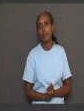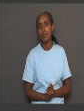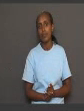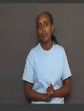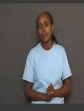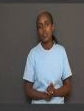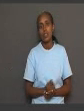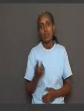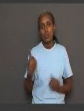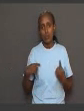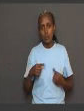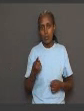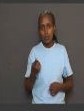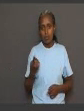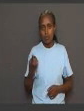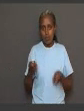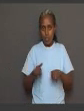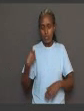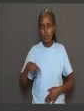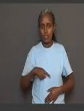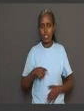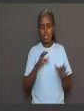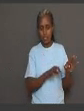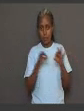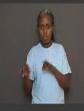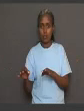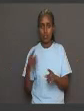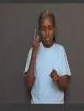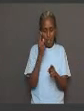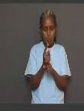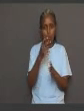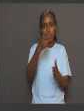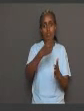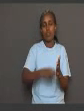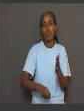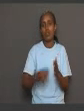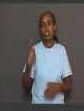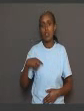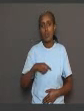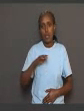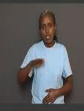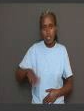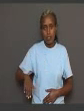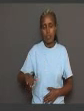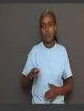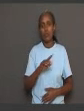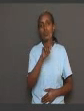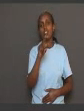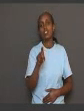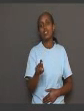When we substitute the appropriate values, we are left with the